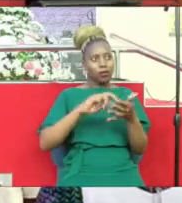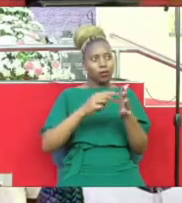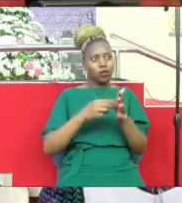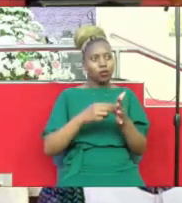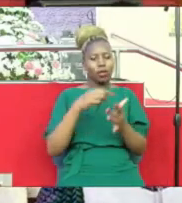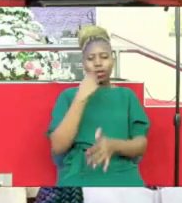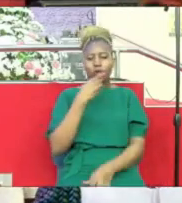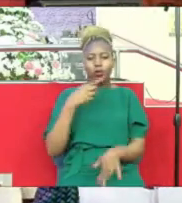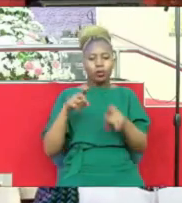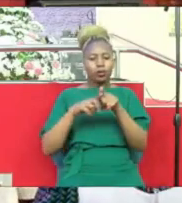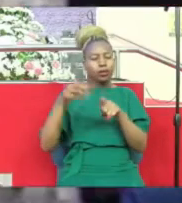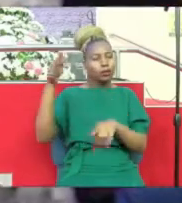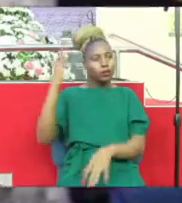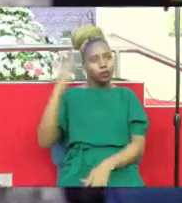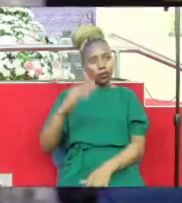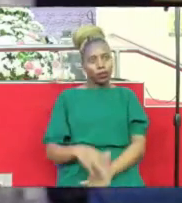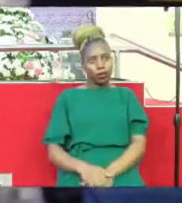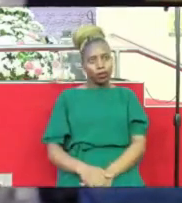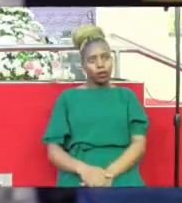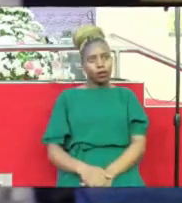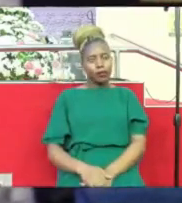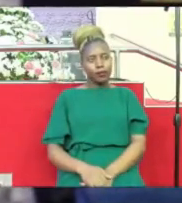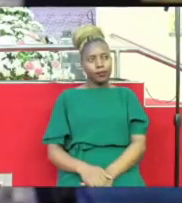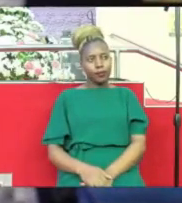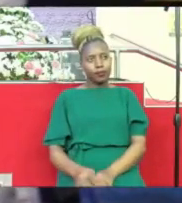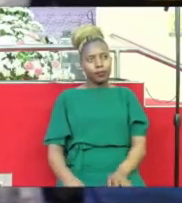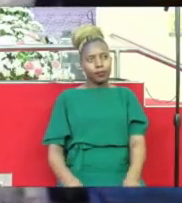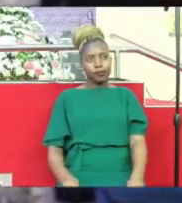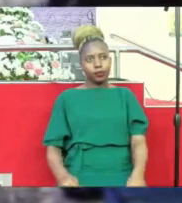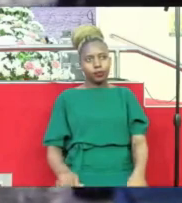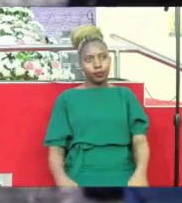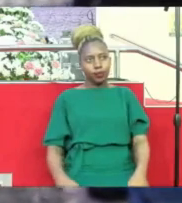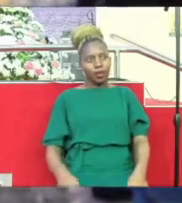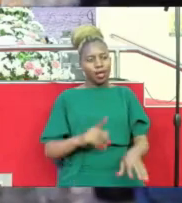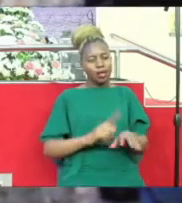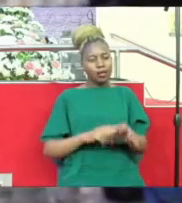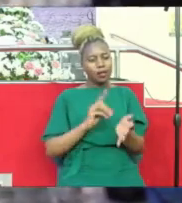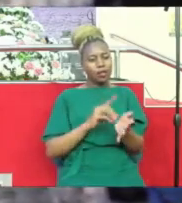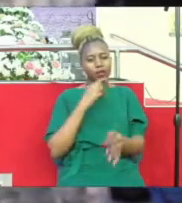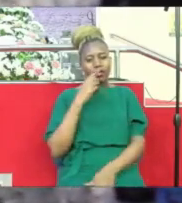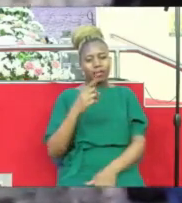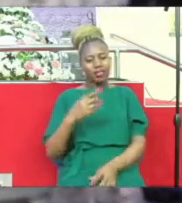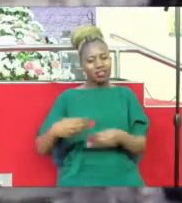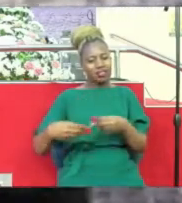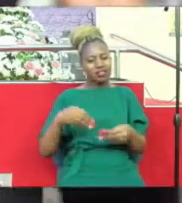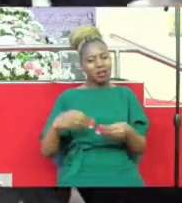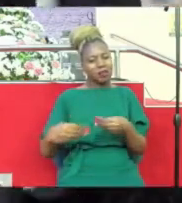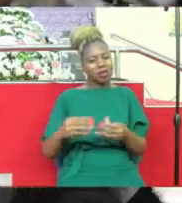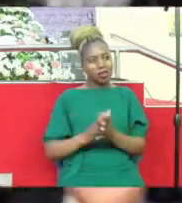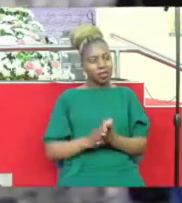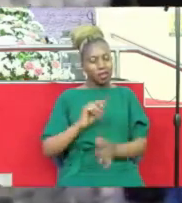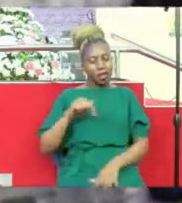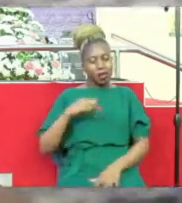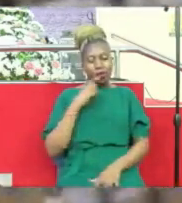All because he had a daddy that when the doctor said Down syndrome, we said